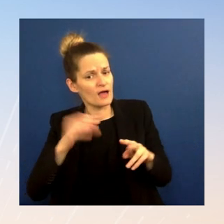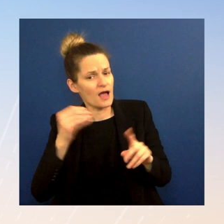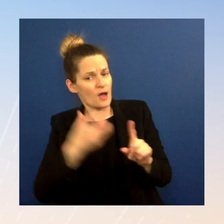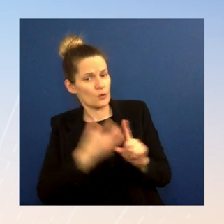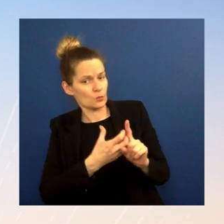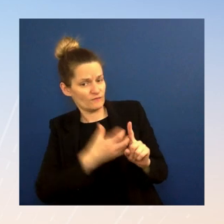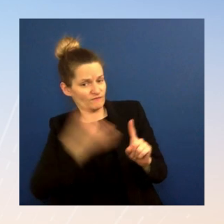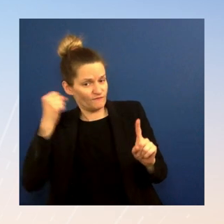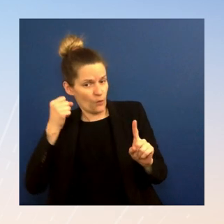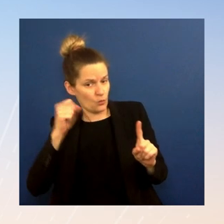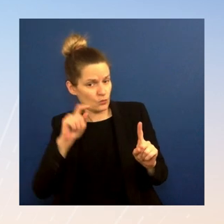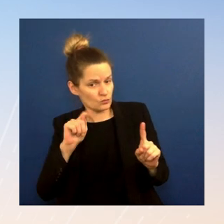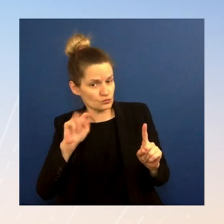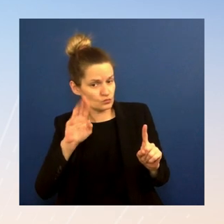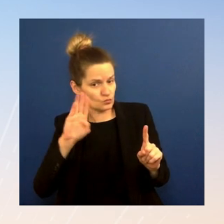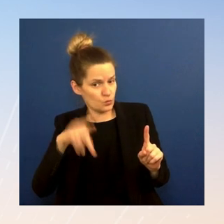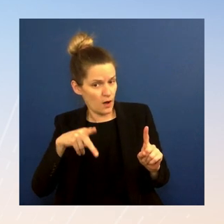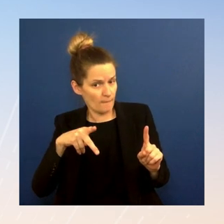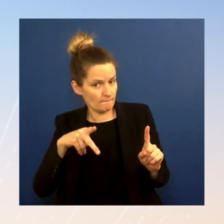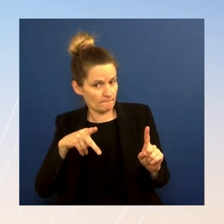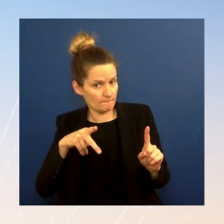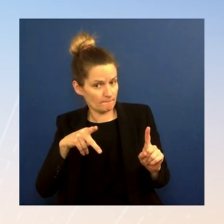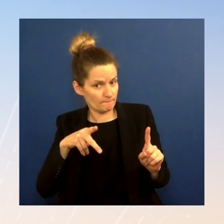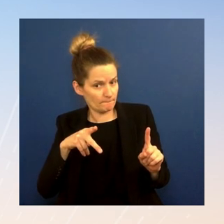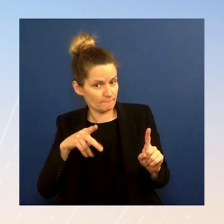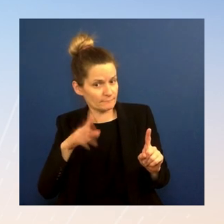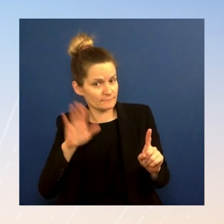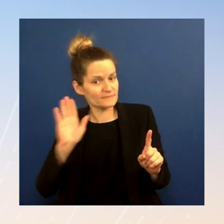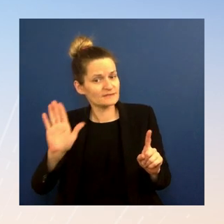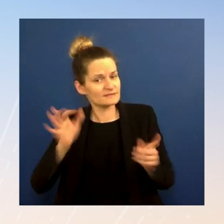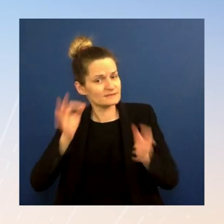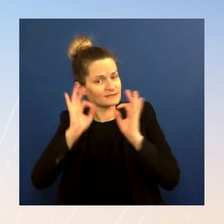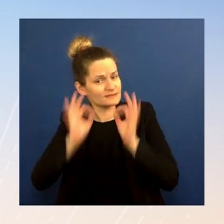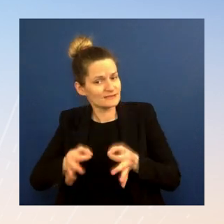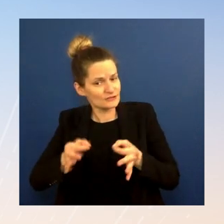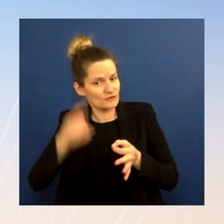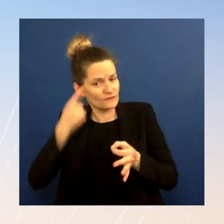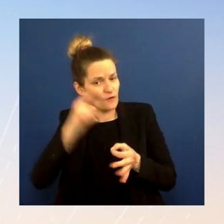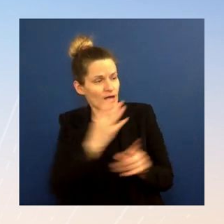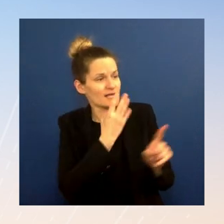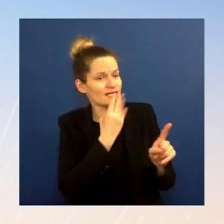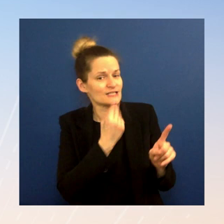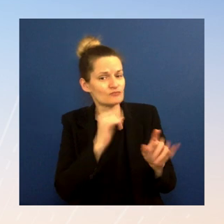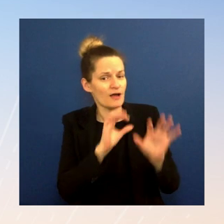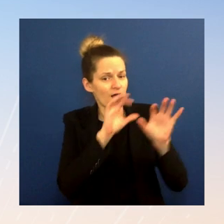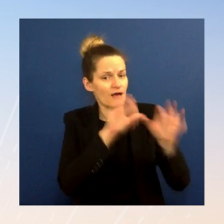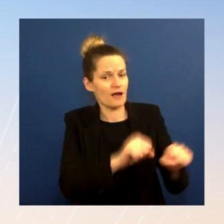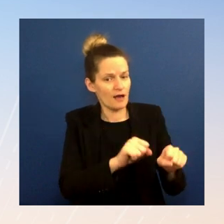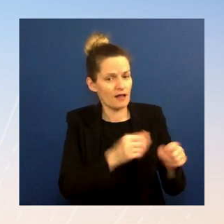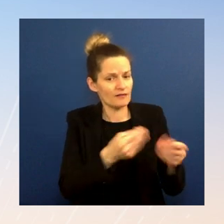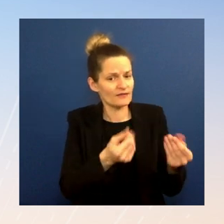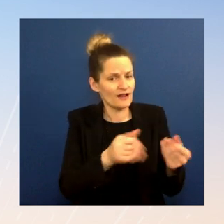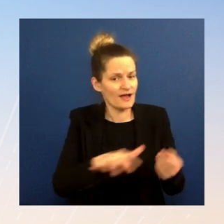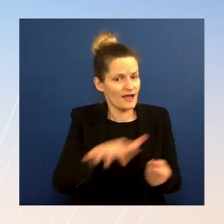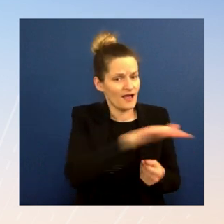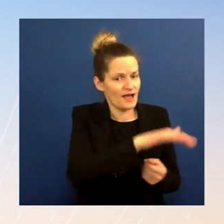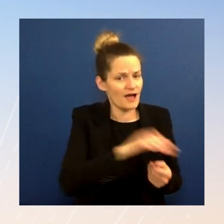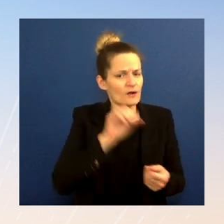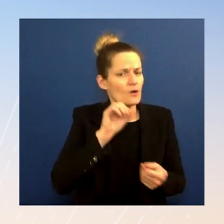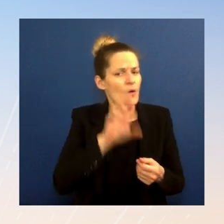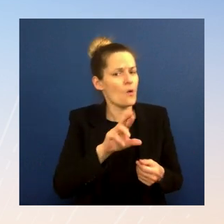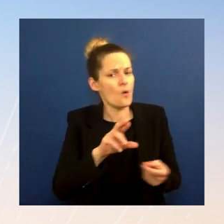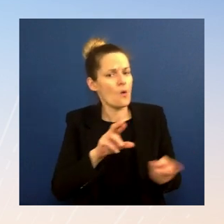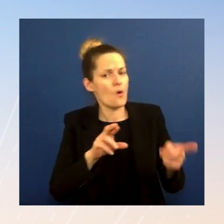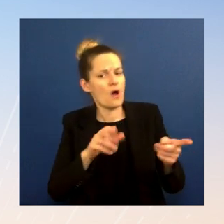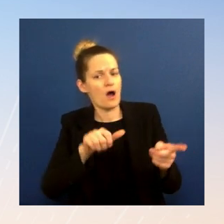Golan Heights and Morocco's annexation of Western Sahara? I don't have any updates on that front. I'd point you to the State Department. At this point,